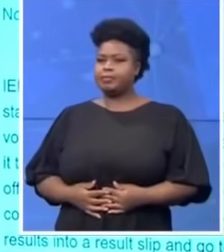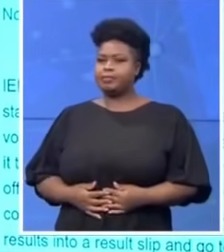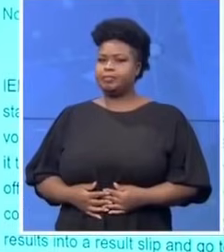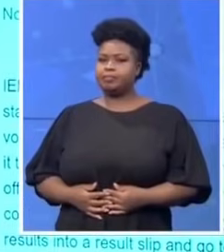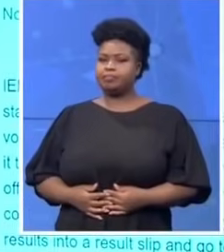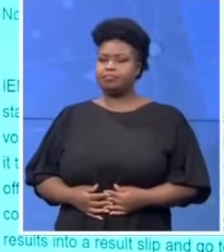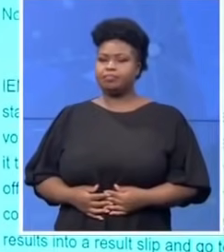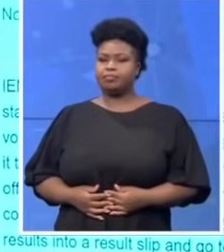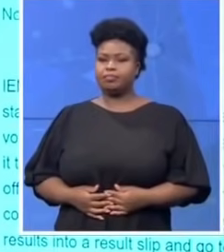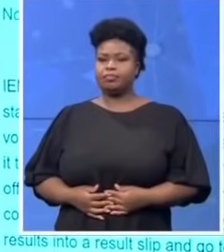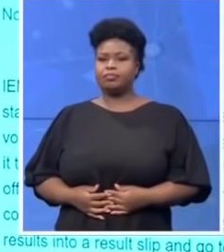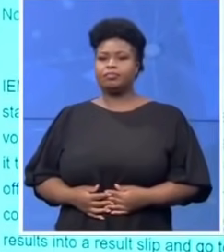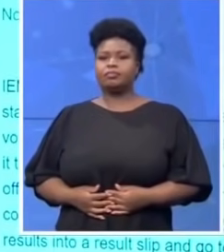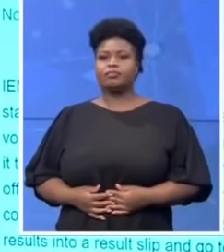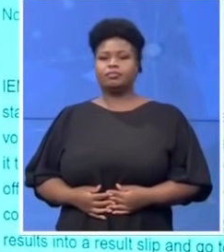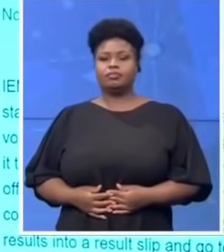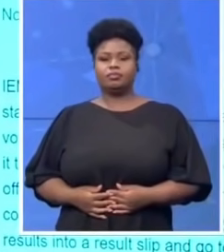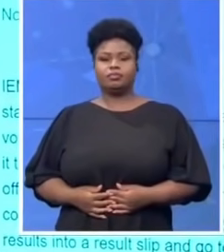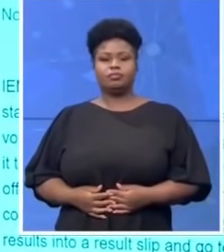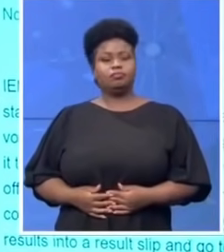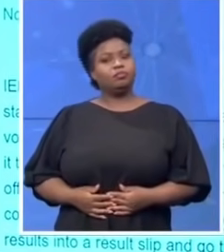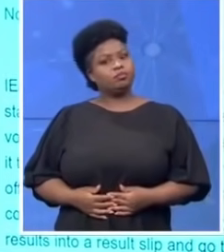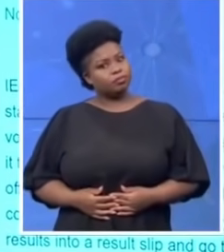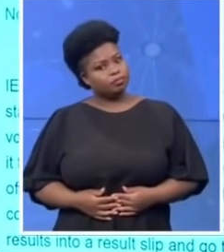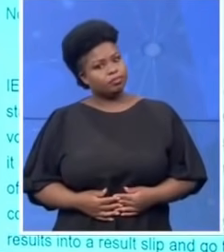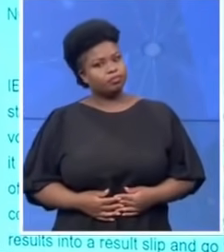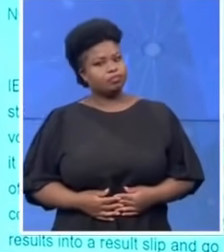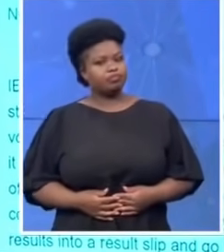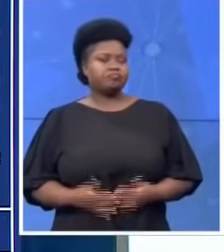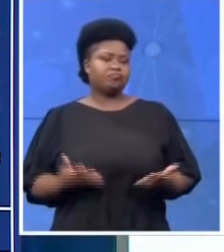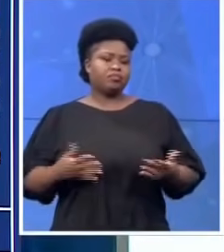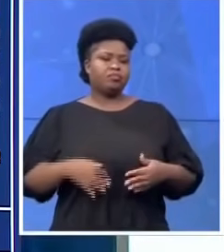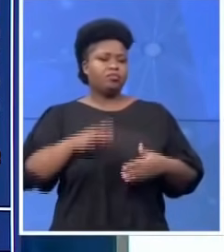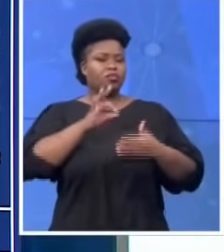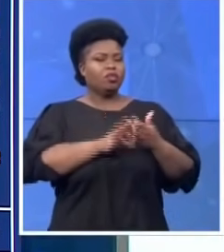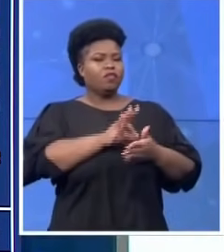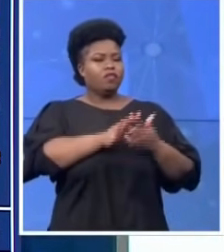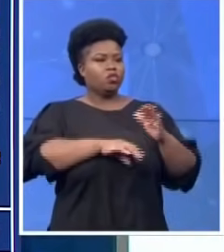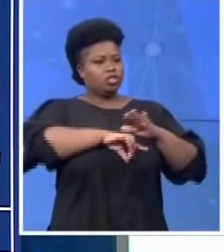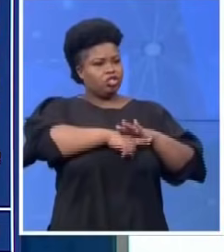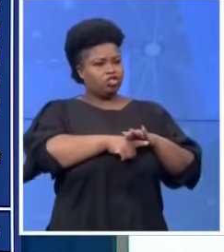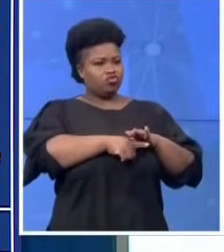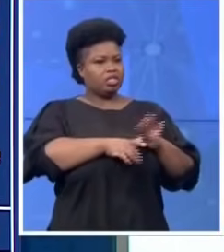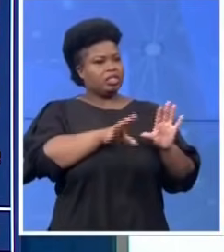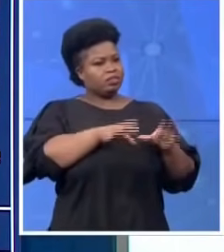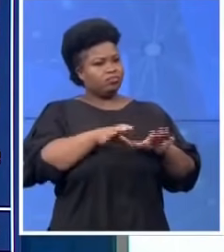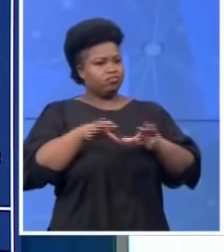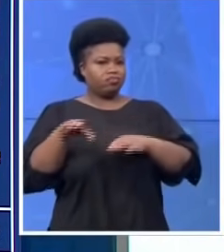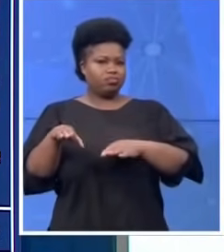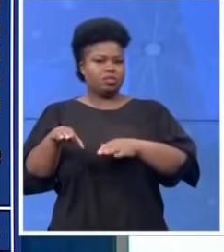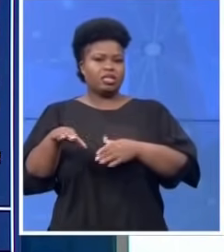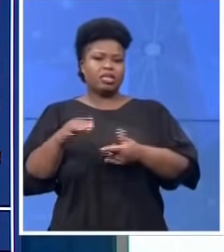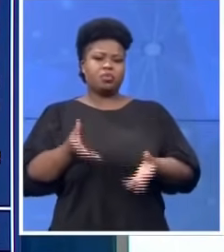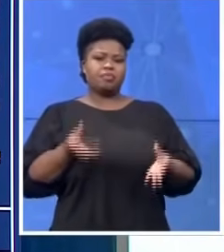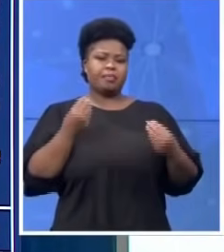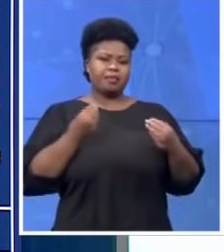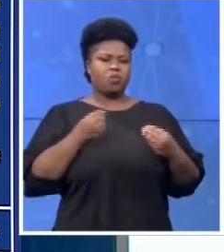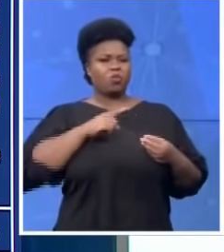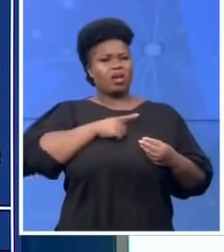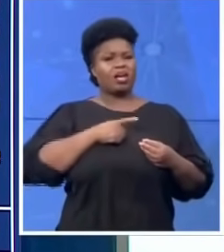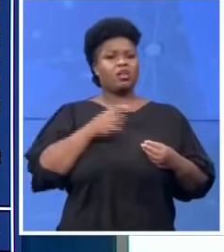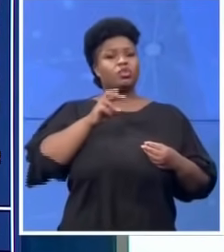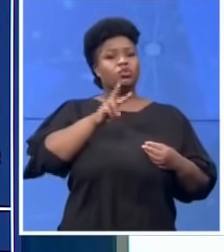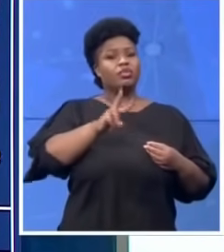of voting districts that have come in. And as you know, the country has about 23,000 of